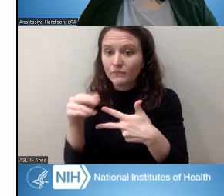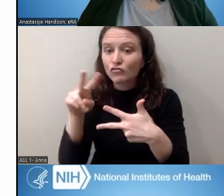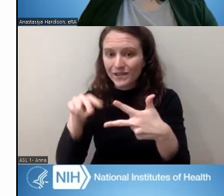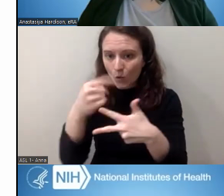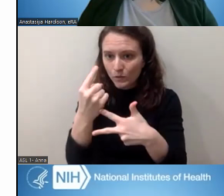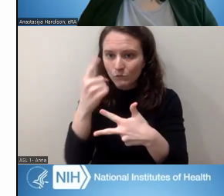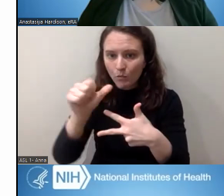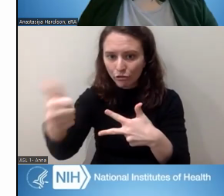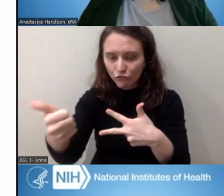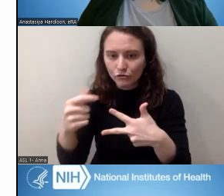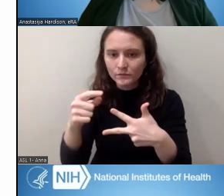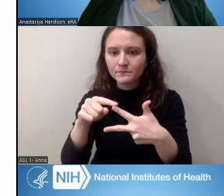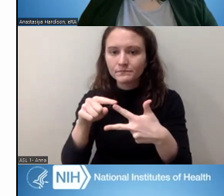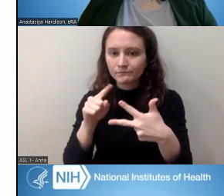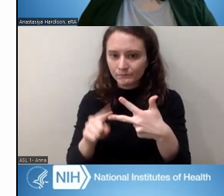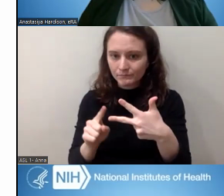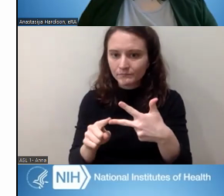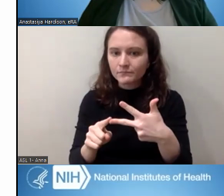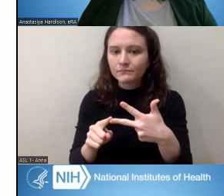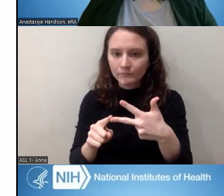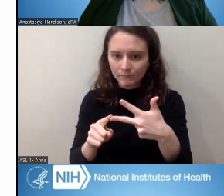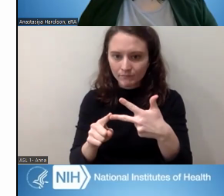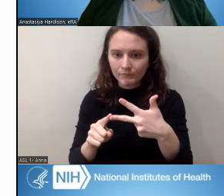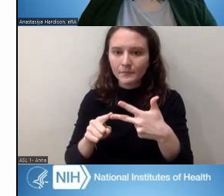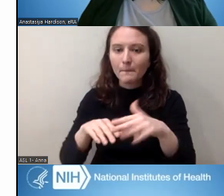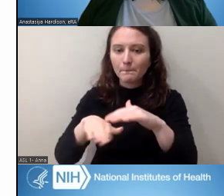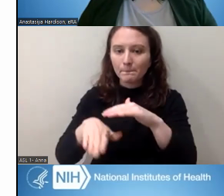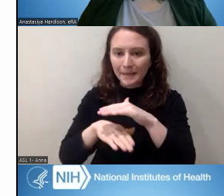section also has your basic assurances and certifications.